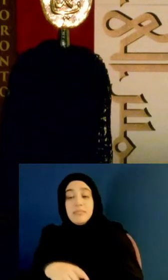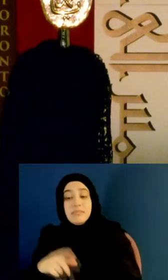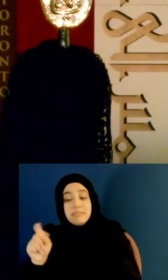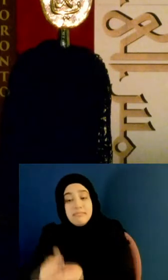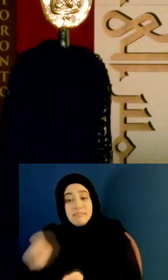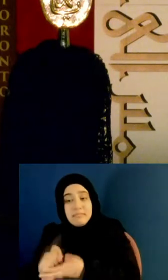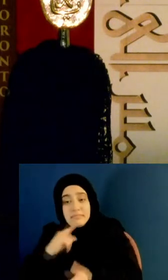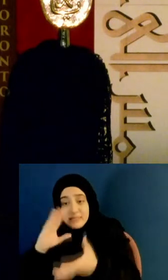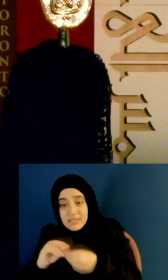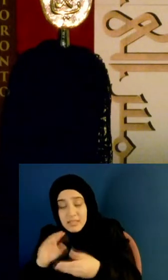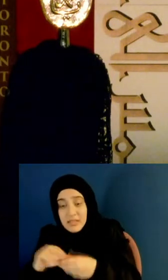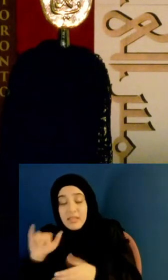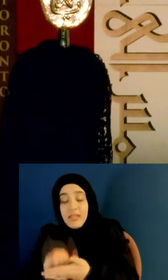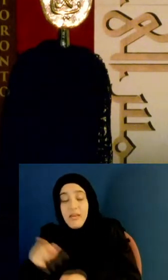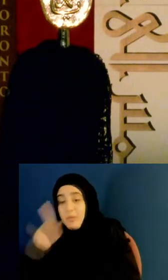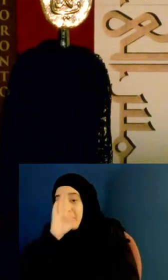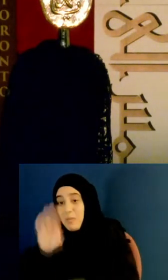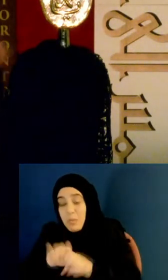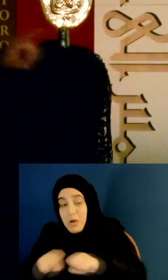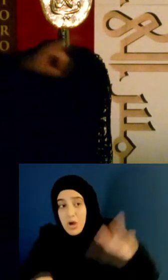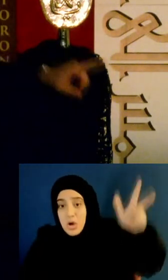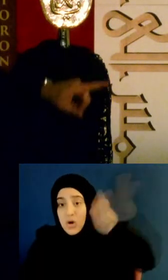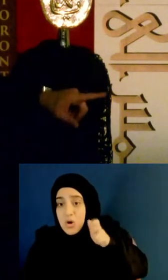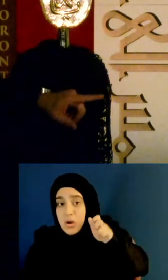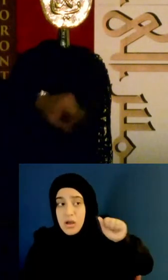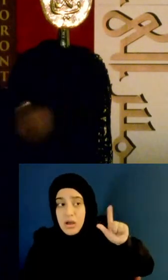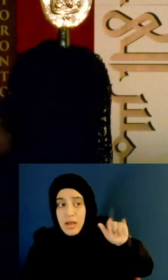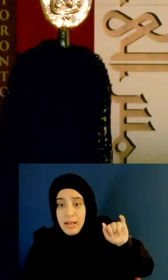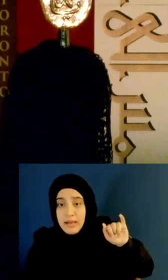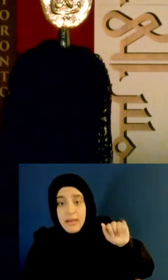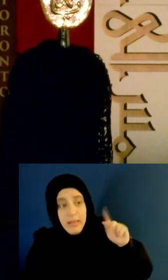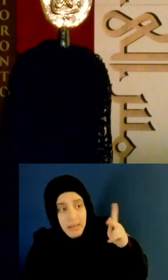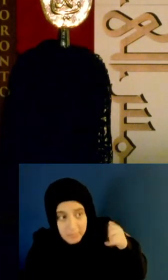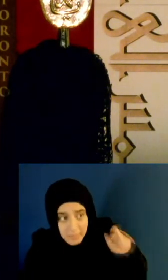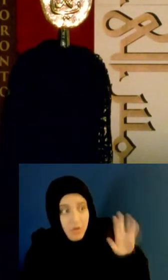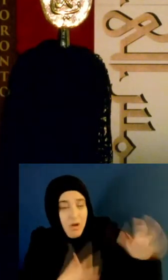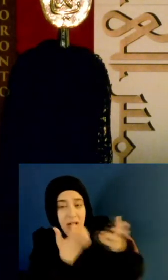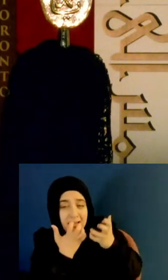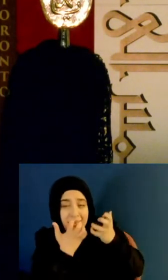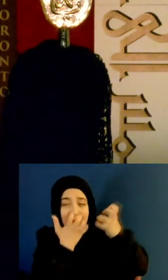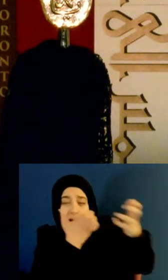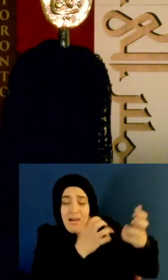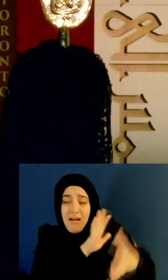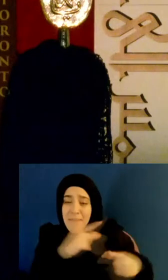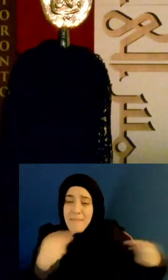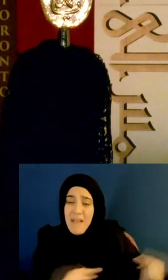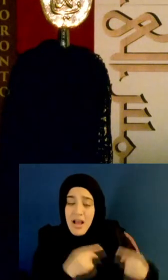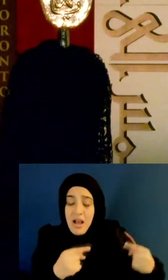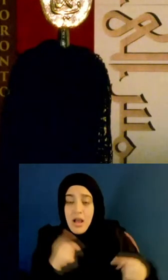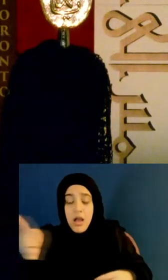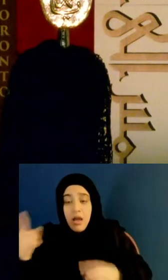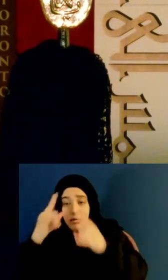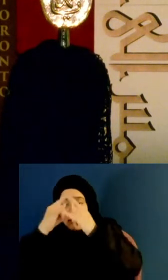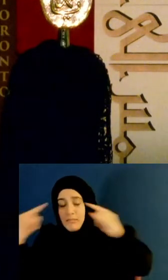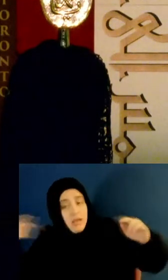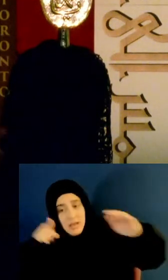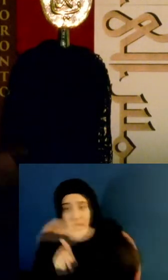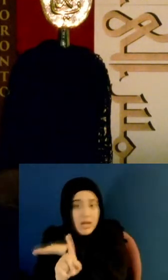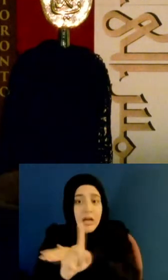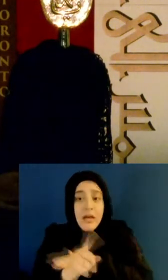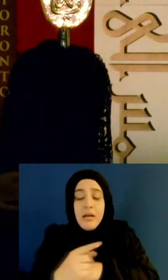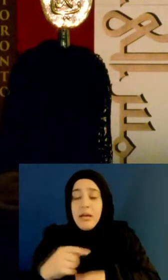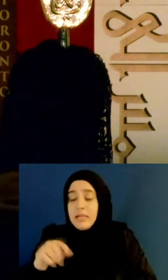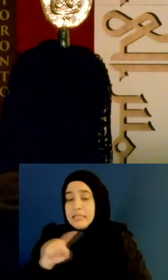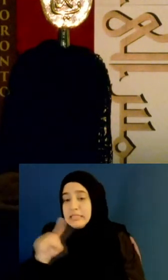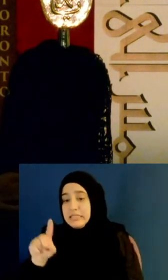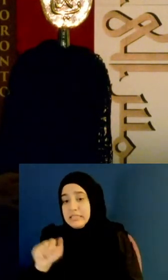Aliyun al-Akbar, he came out running off the Khaymaga. Sayyida Sukaina comes out, she says, Baba, why are you running